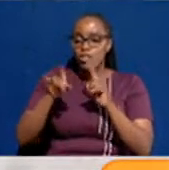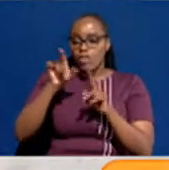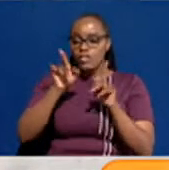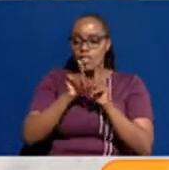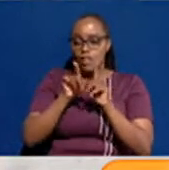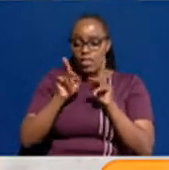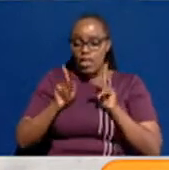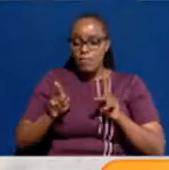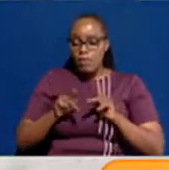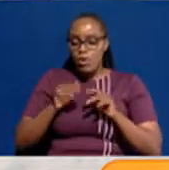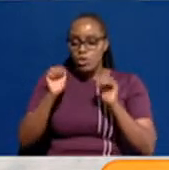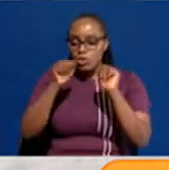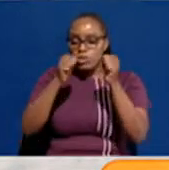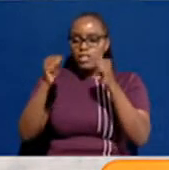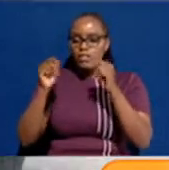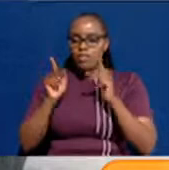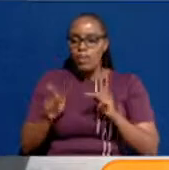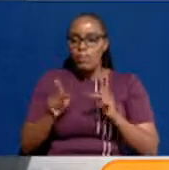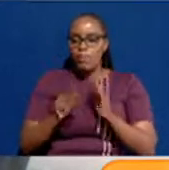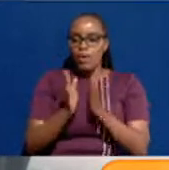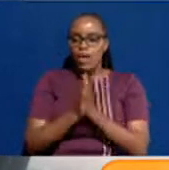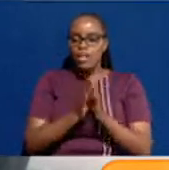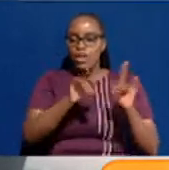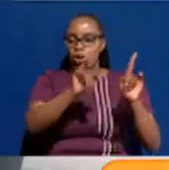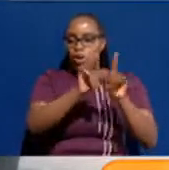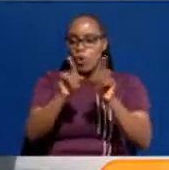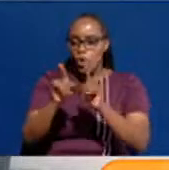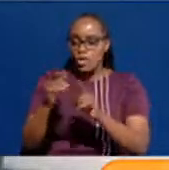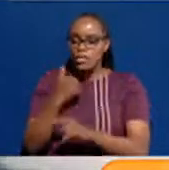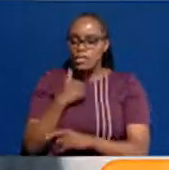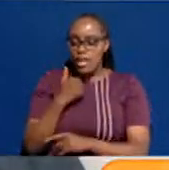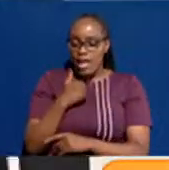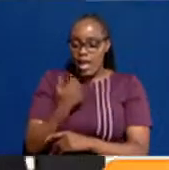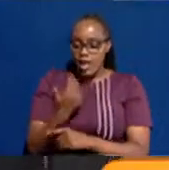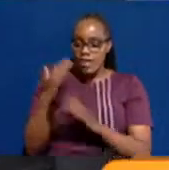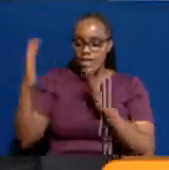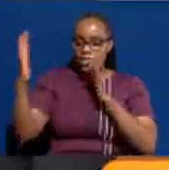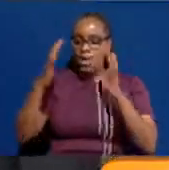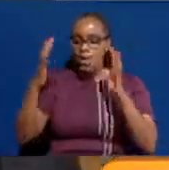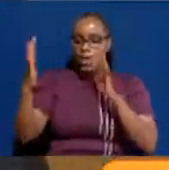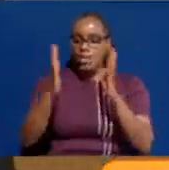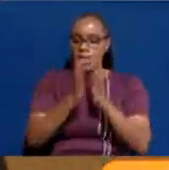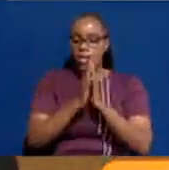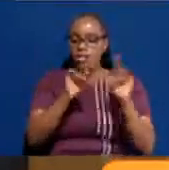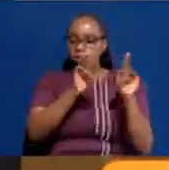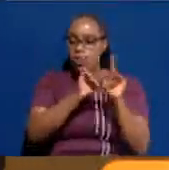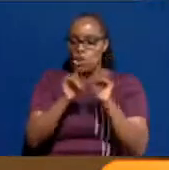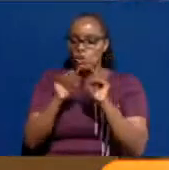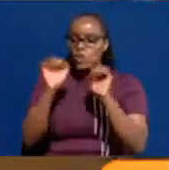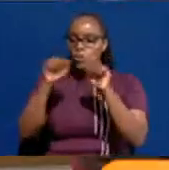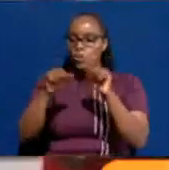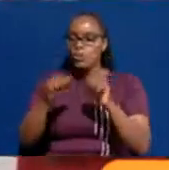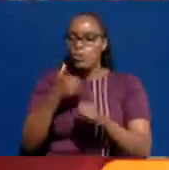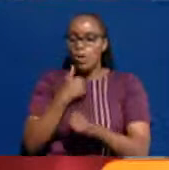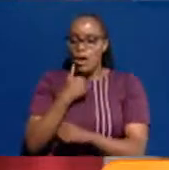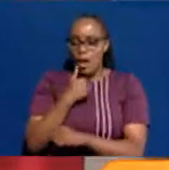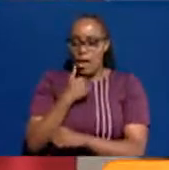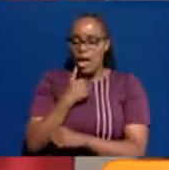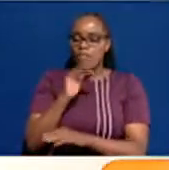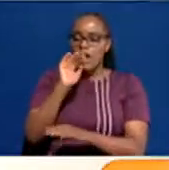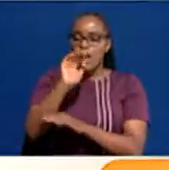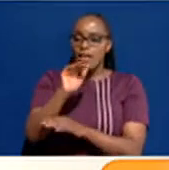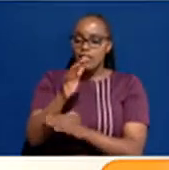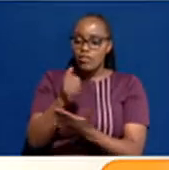rescue operations are hampered by snow and poor weather. Turkey's ambassador to Kenya, Subutay Yüksel, has appealed for